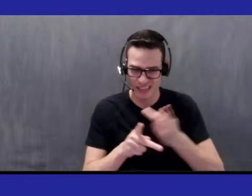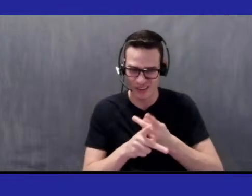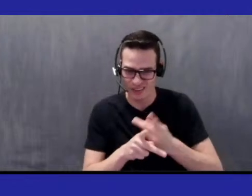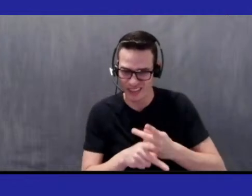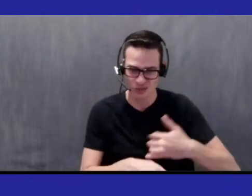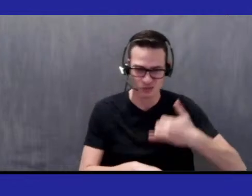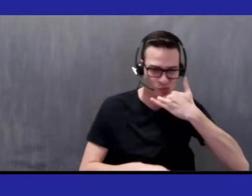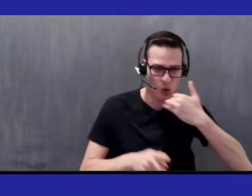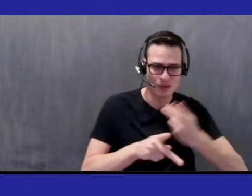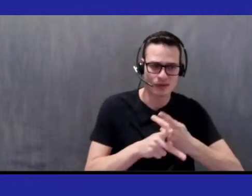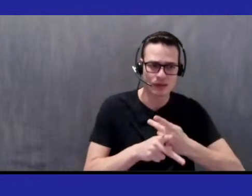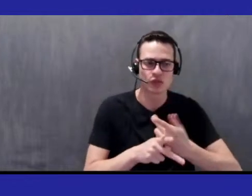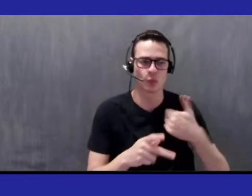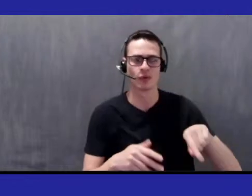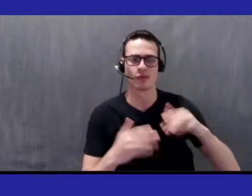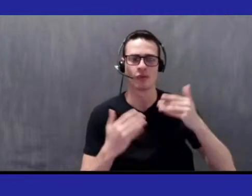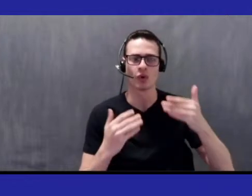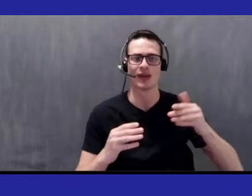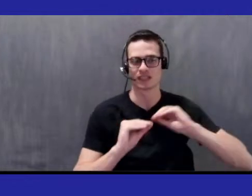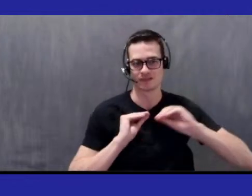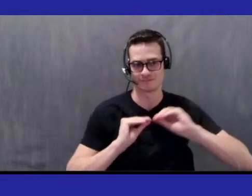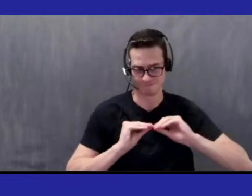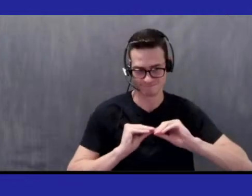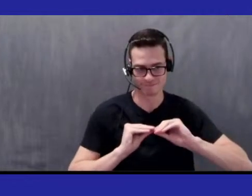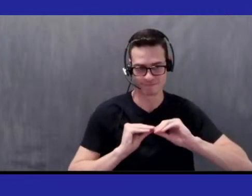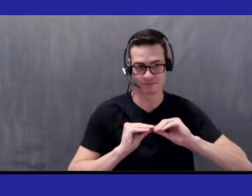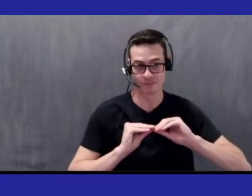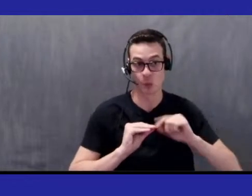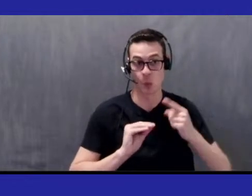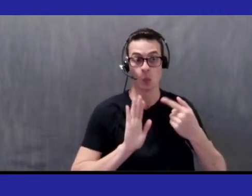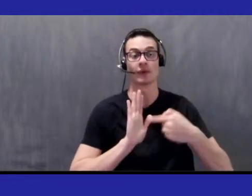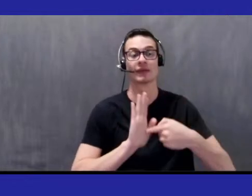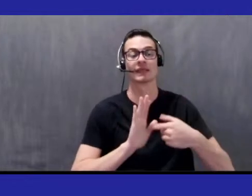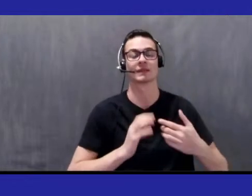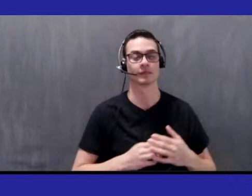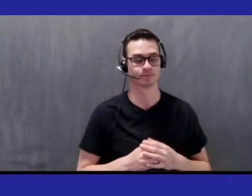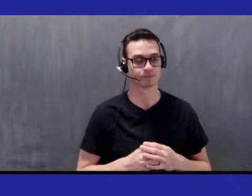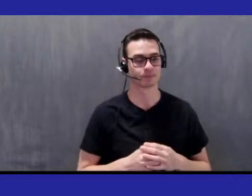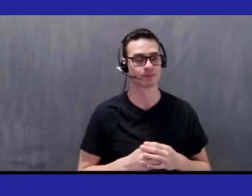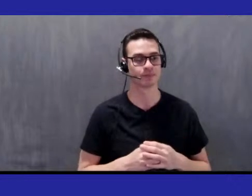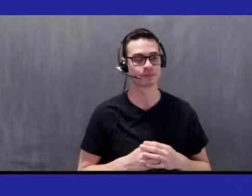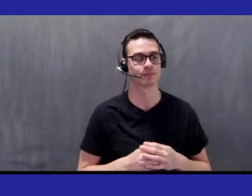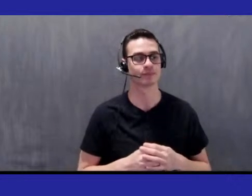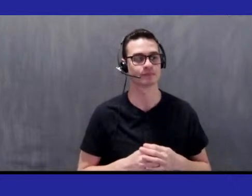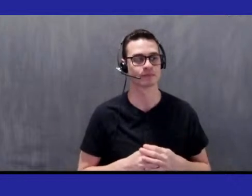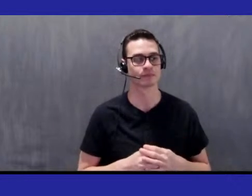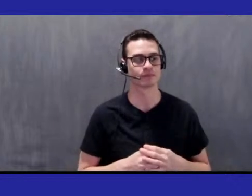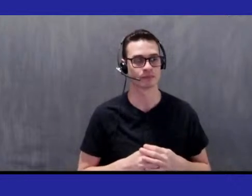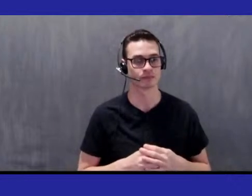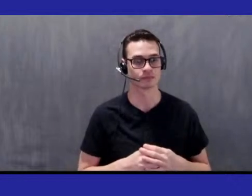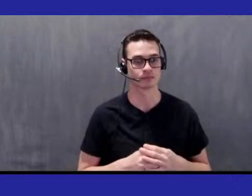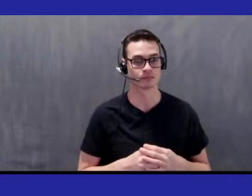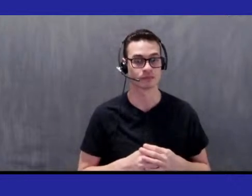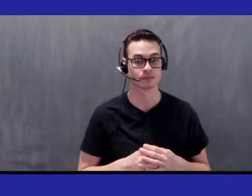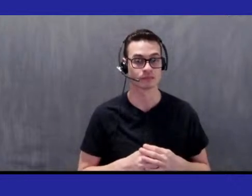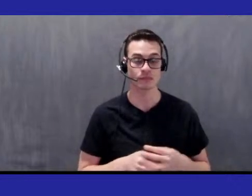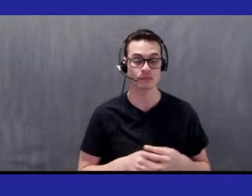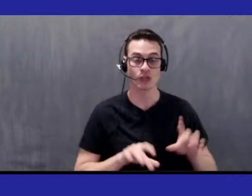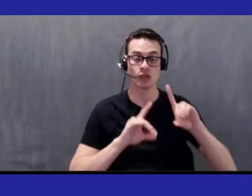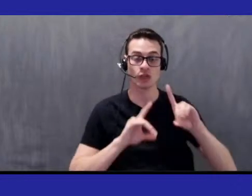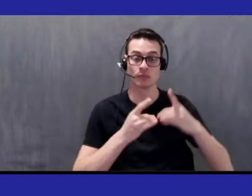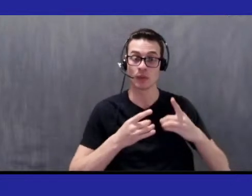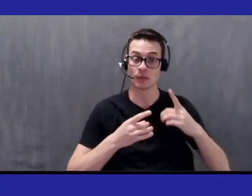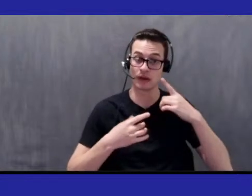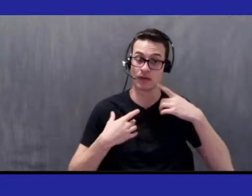race adjustment. And one example of this momentum is the Department of Health and Mental Hygiene's Coalition to End